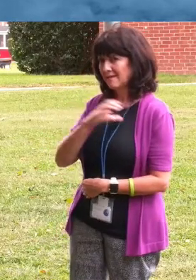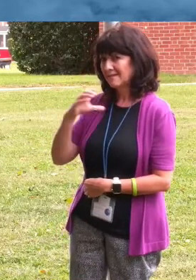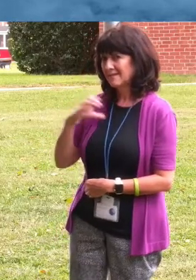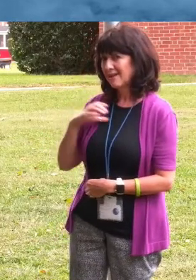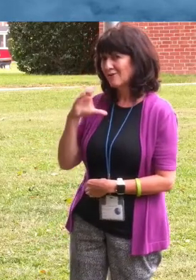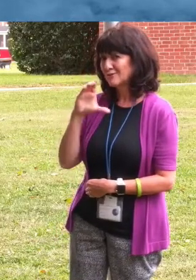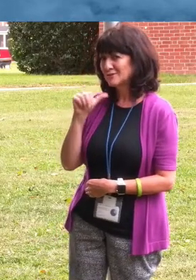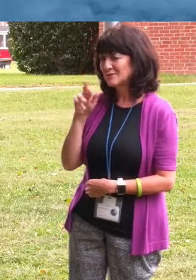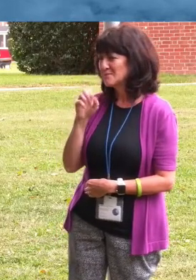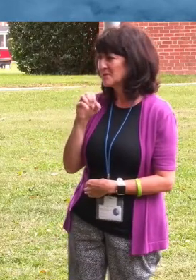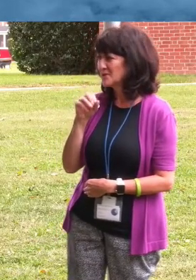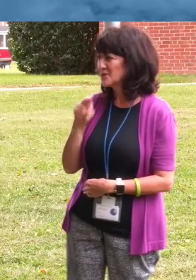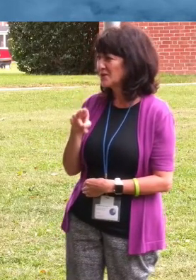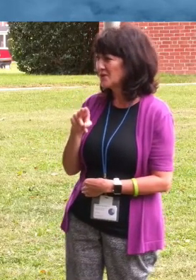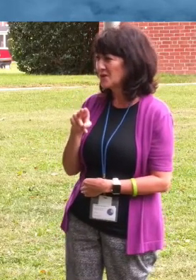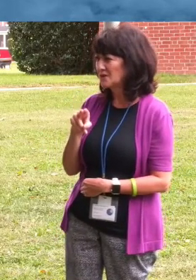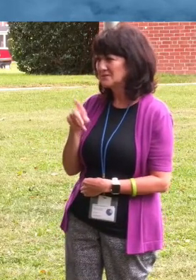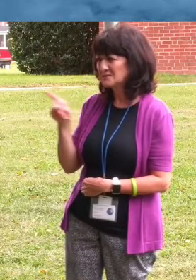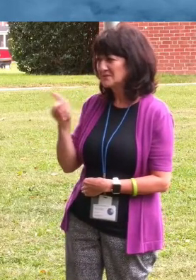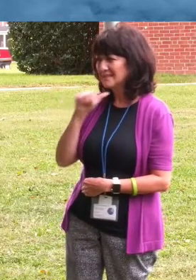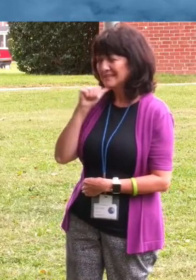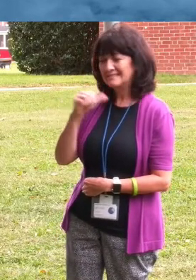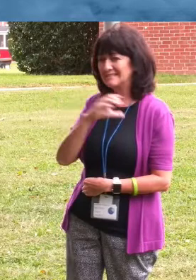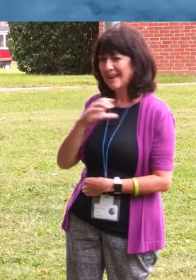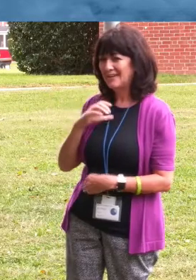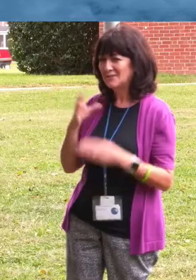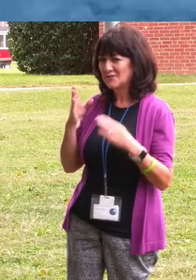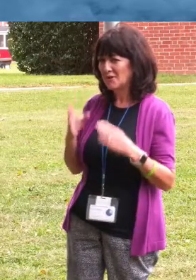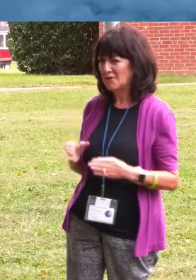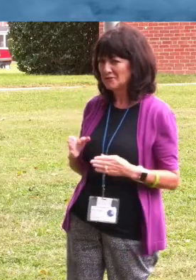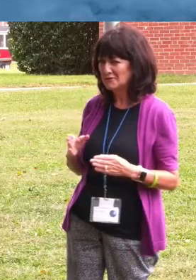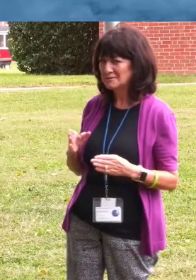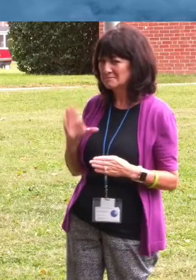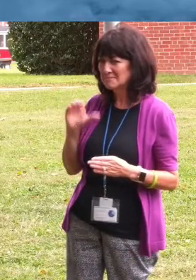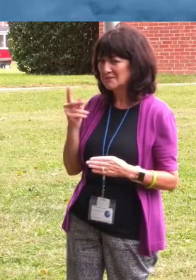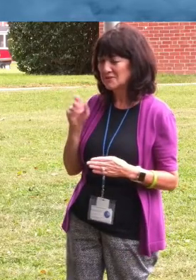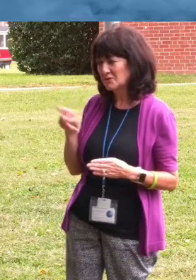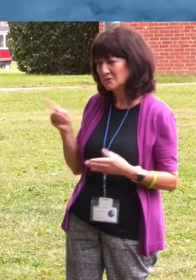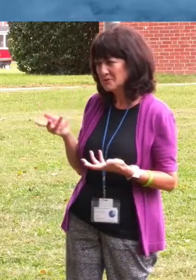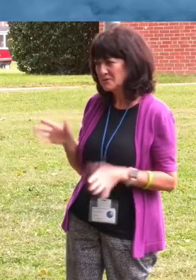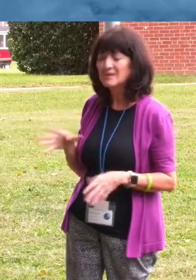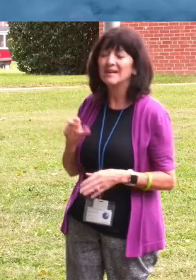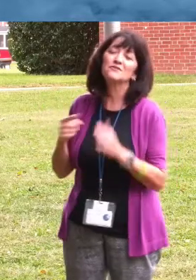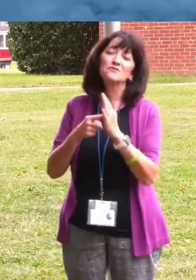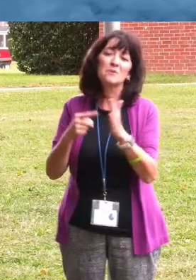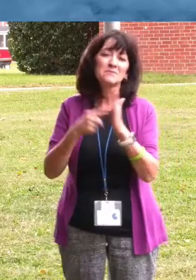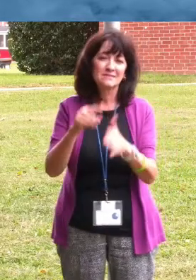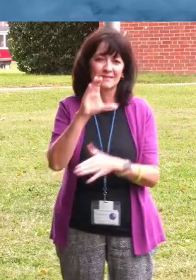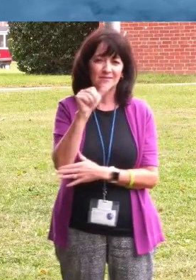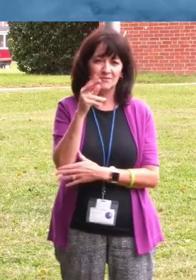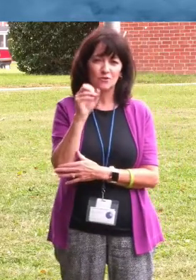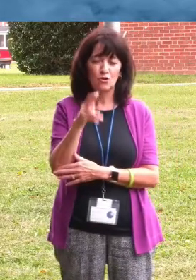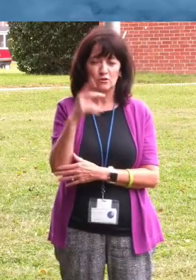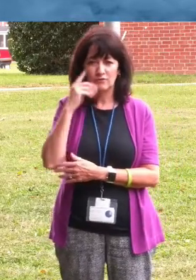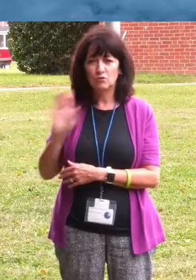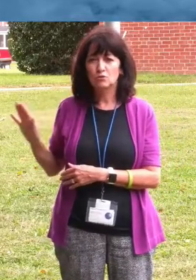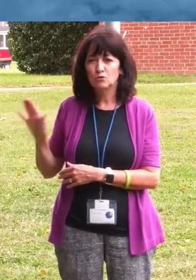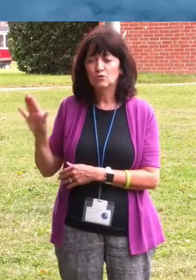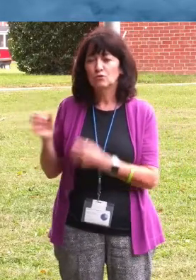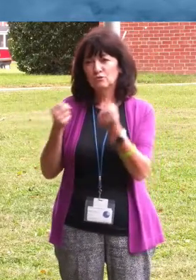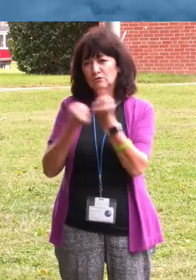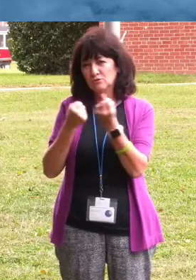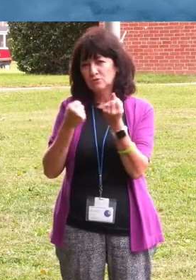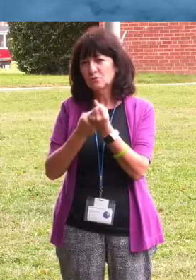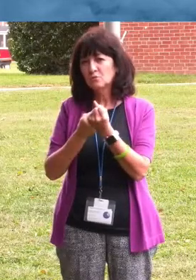Carson. You don't want to be a congressman, I can tell you that. And Representative Carson for their support on their commitment to